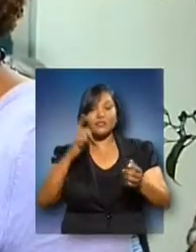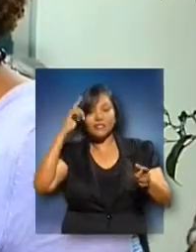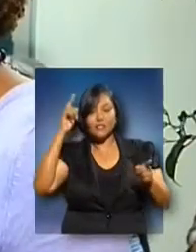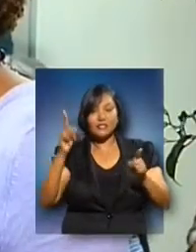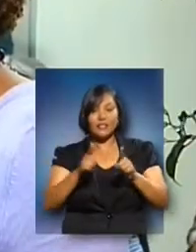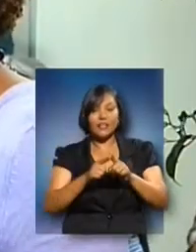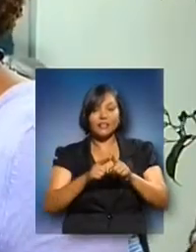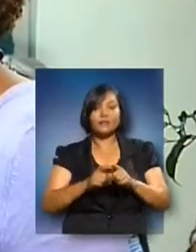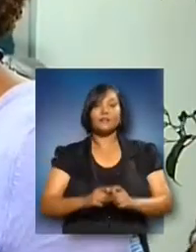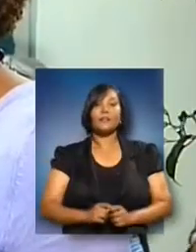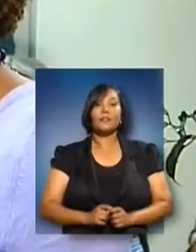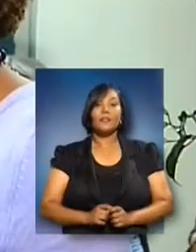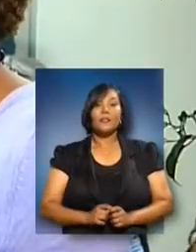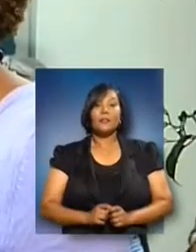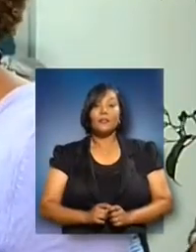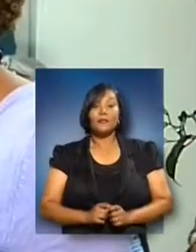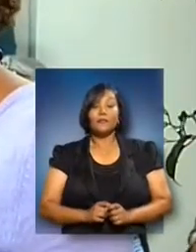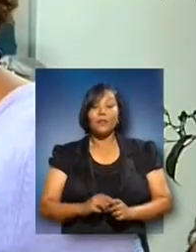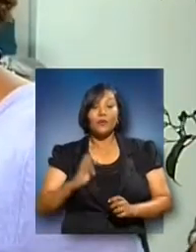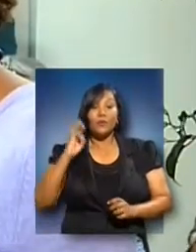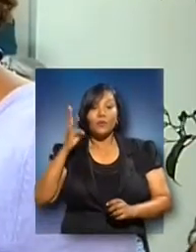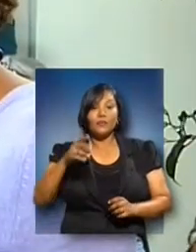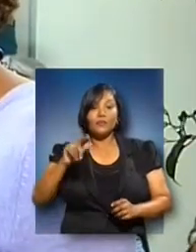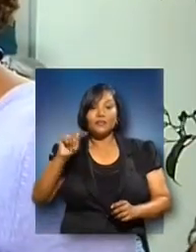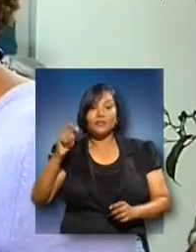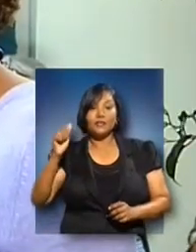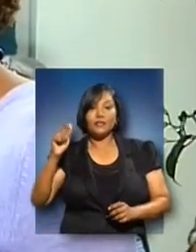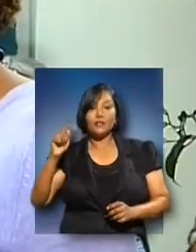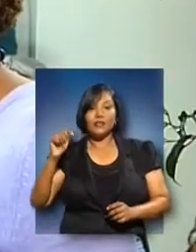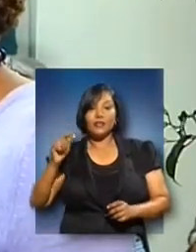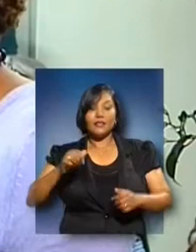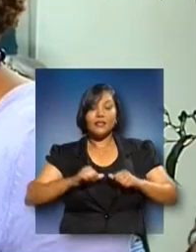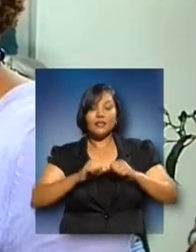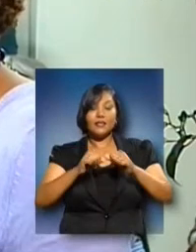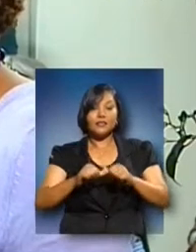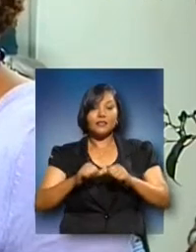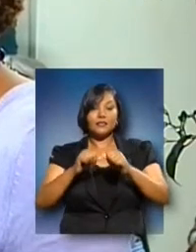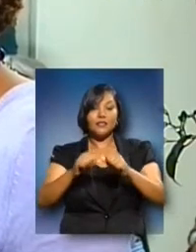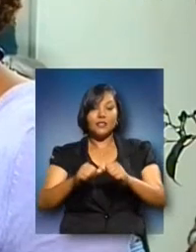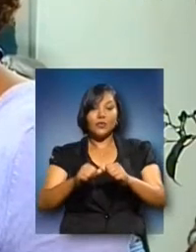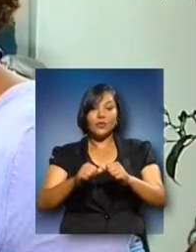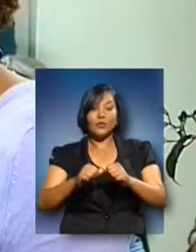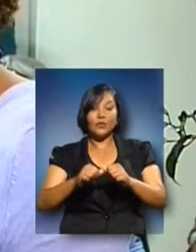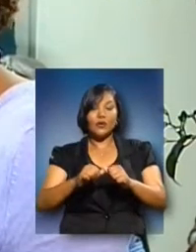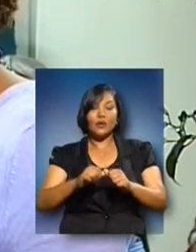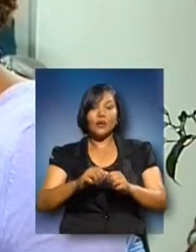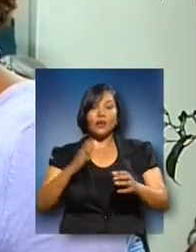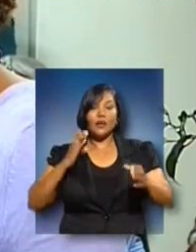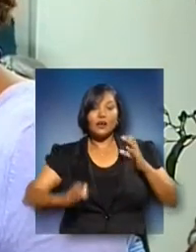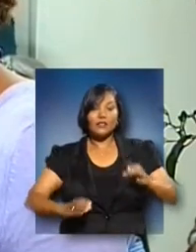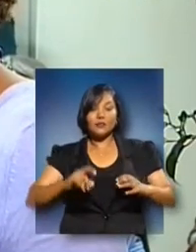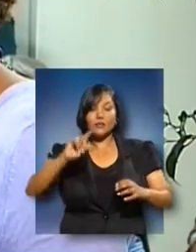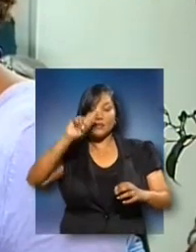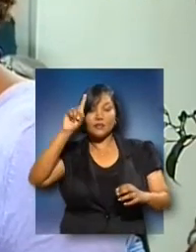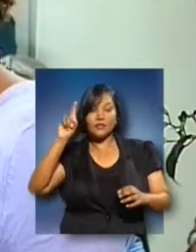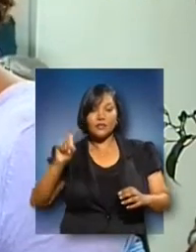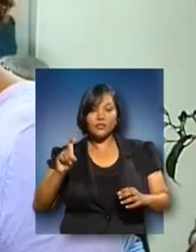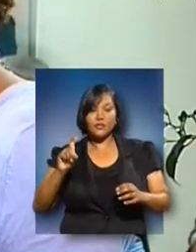Does Tatt intend to continue with their customer survey analysis post-number